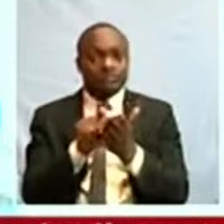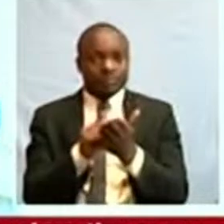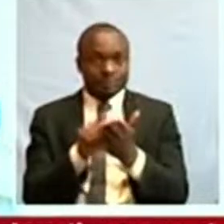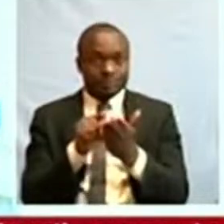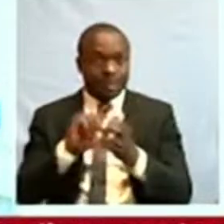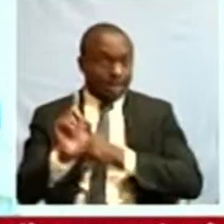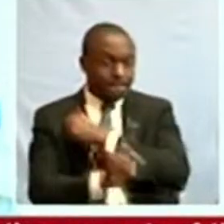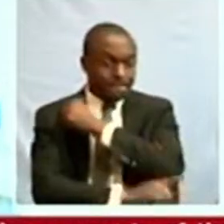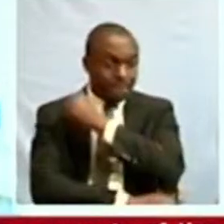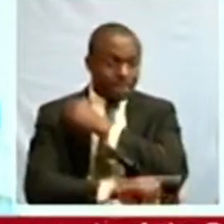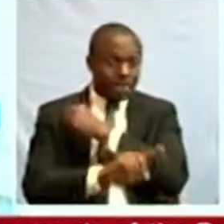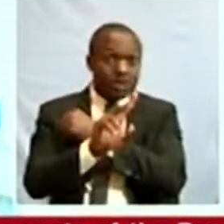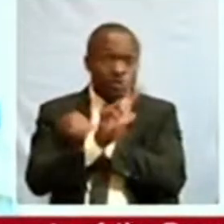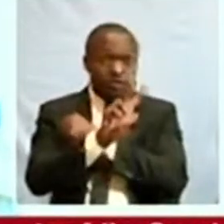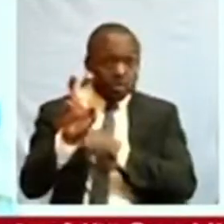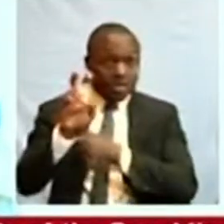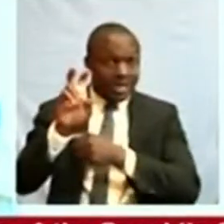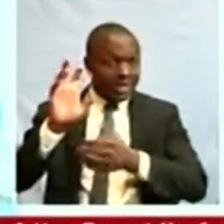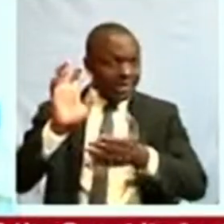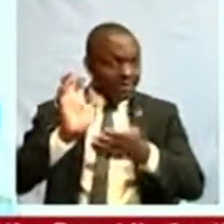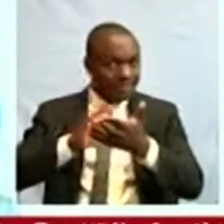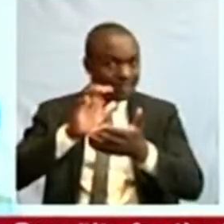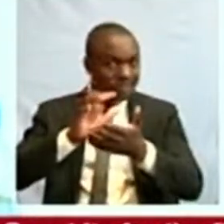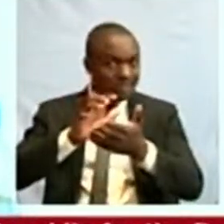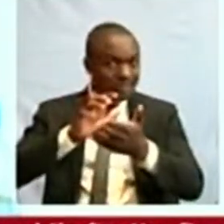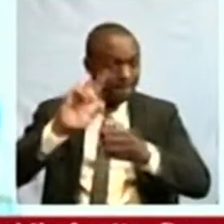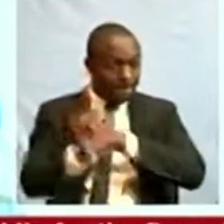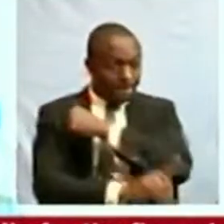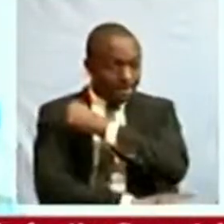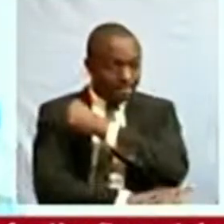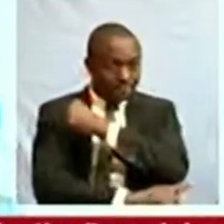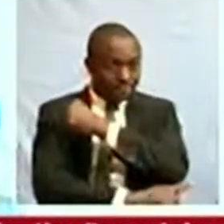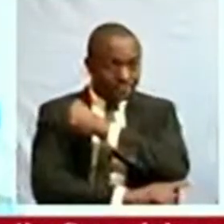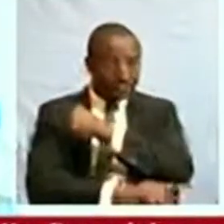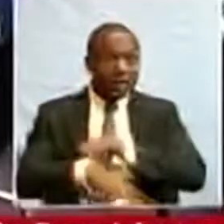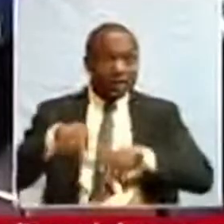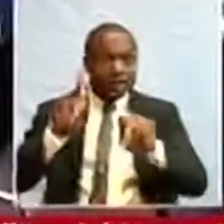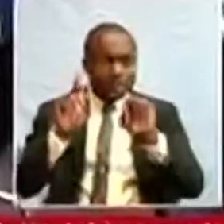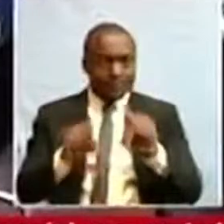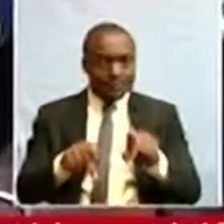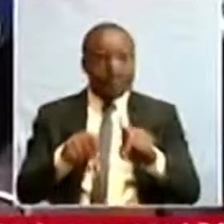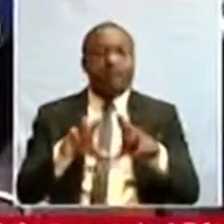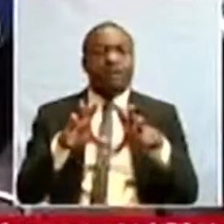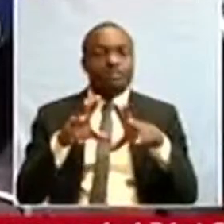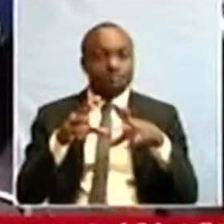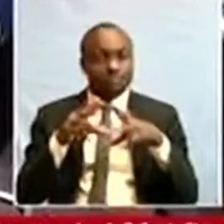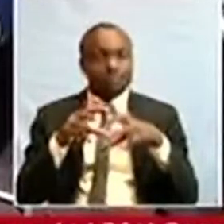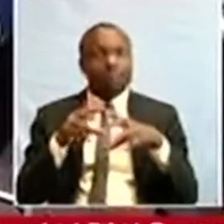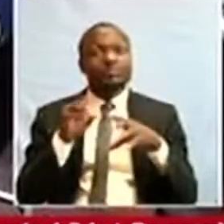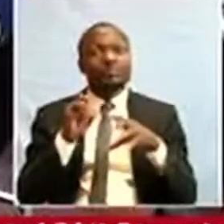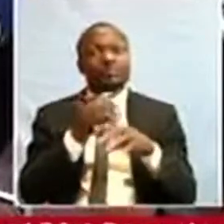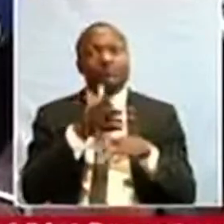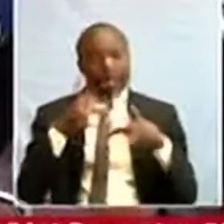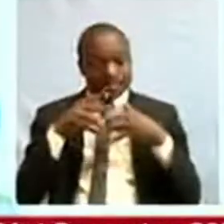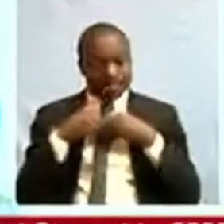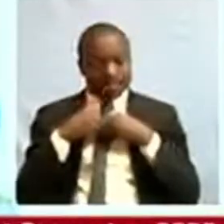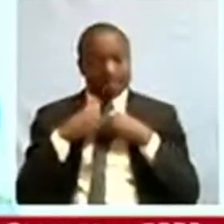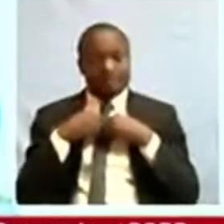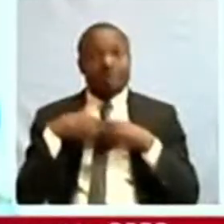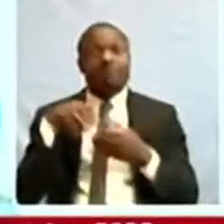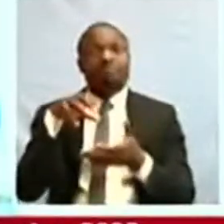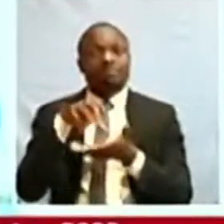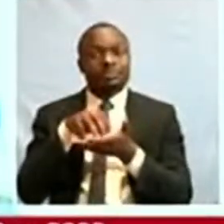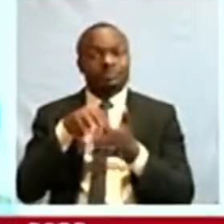exceed 200,000 penalty units, or where a person has admitted the commission of an offense under